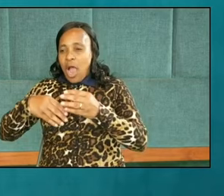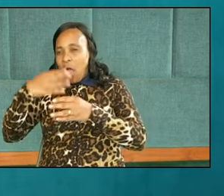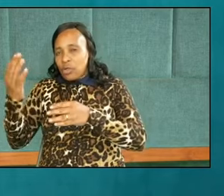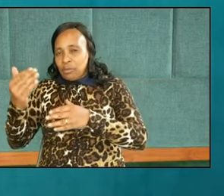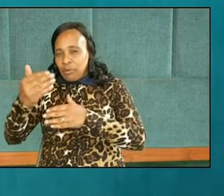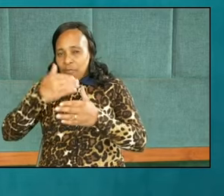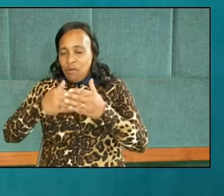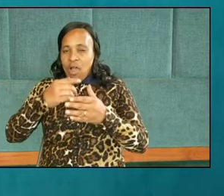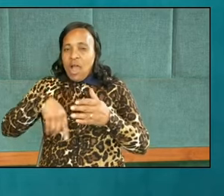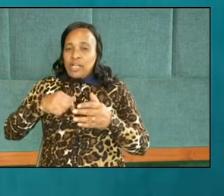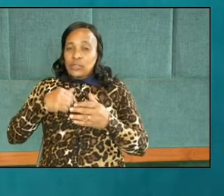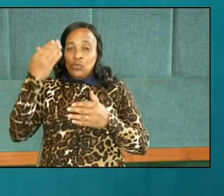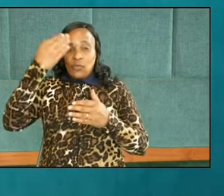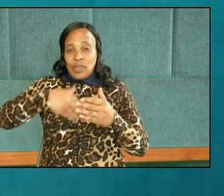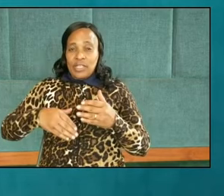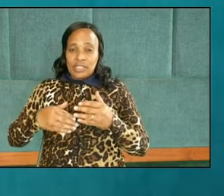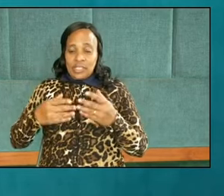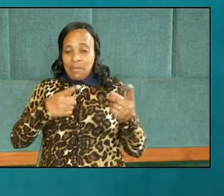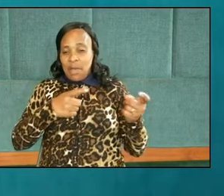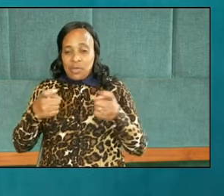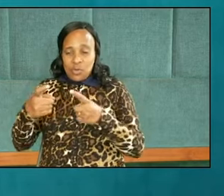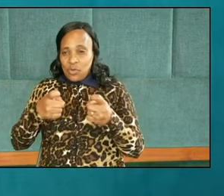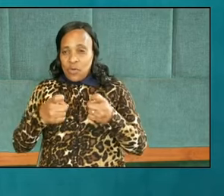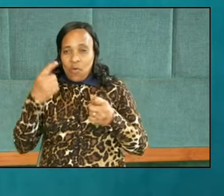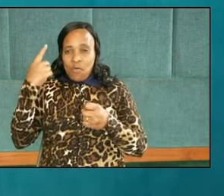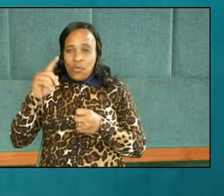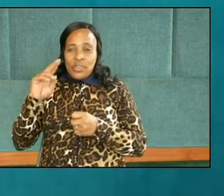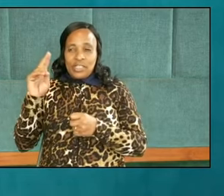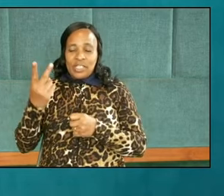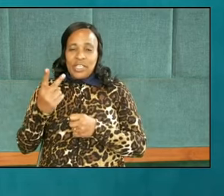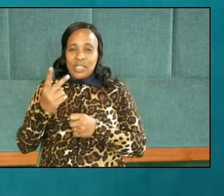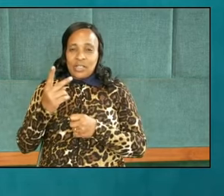our battles." And for the second one,